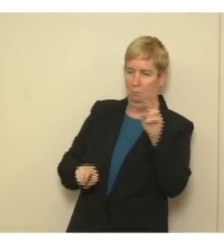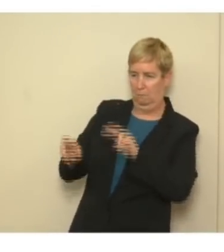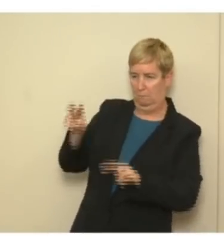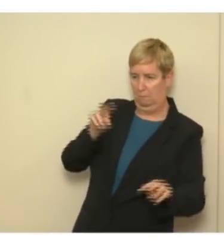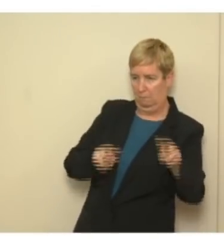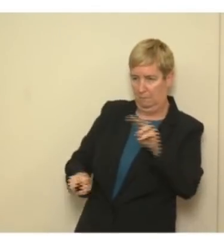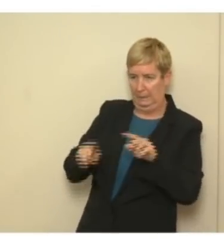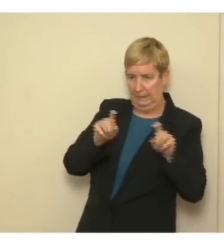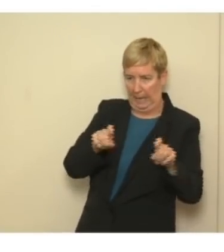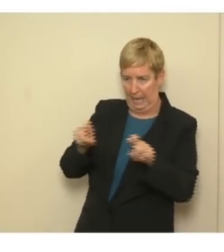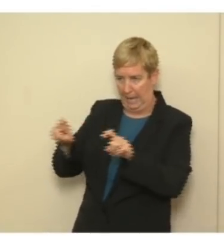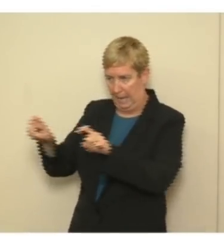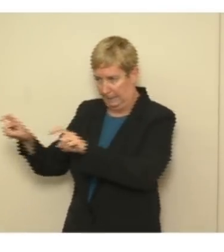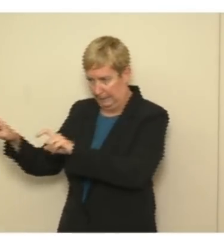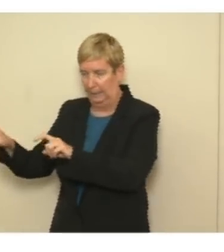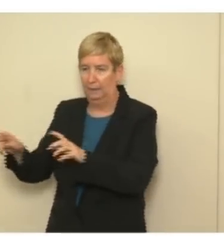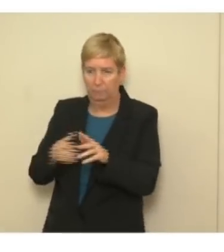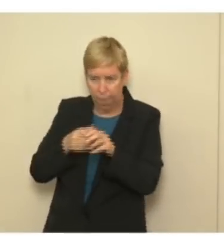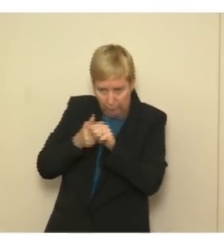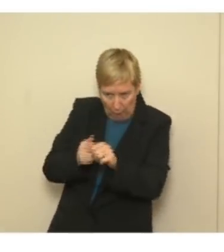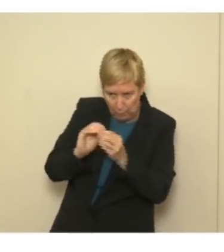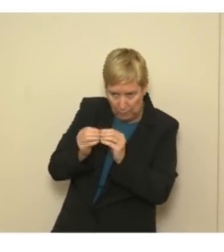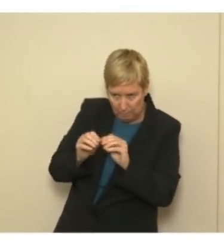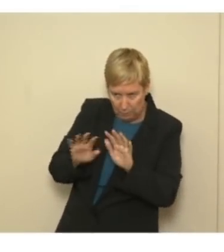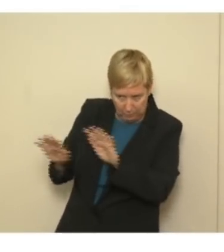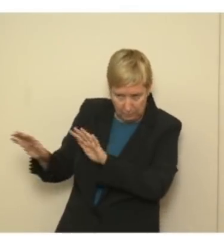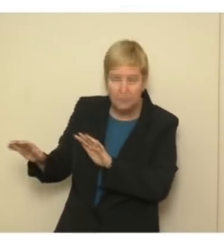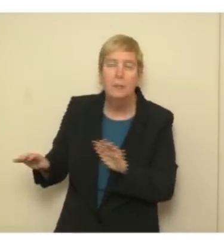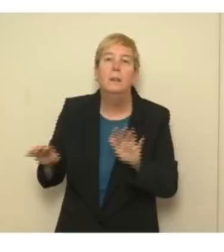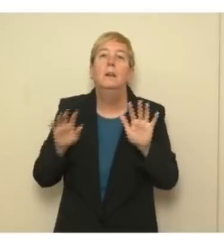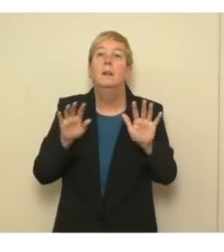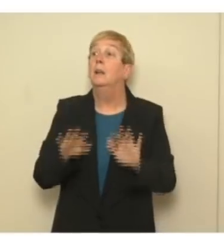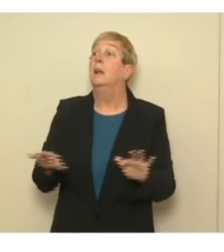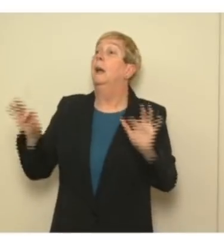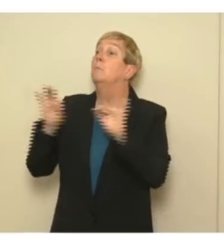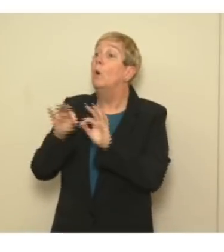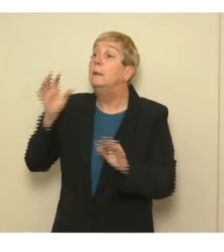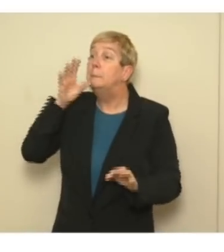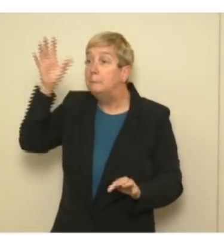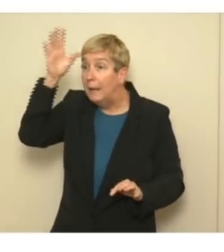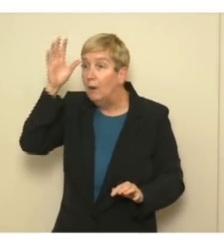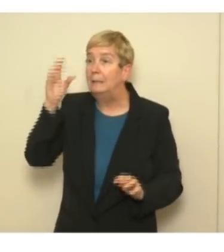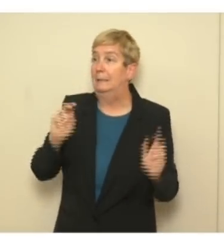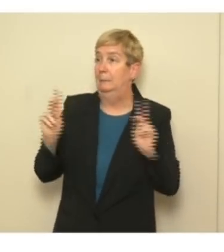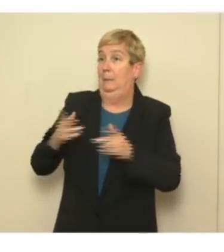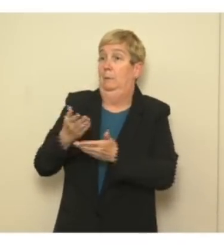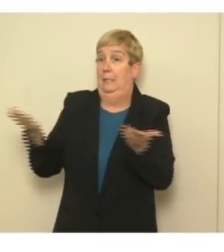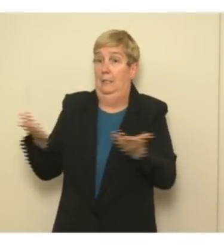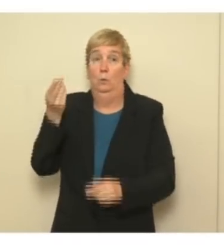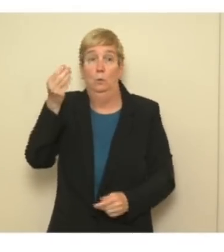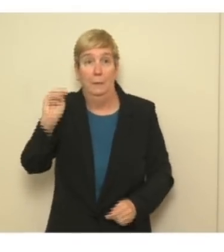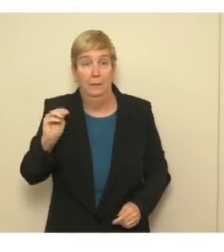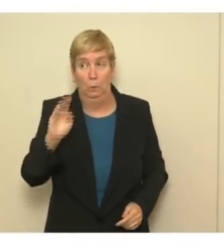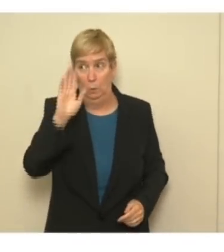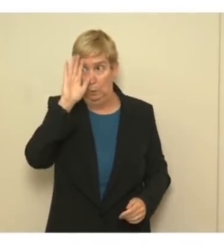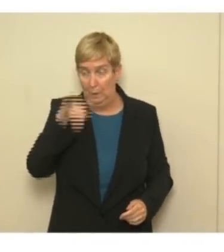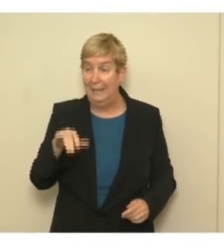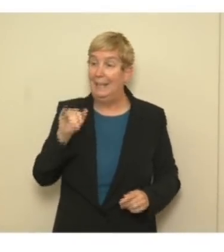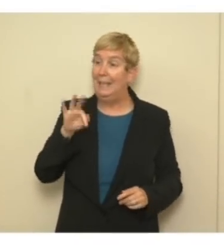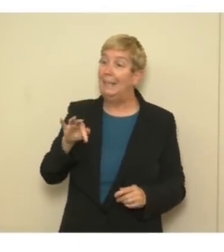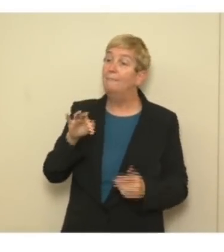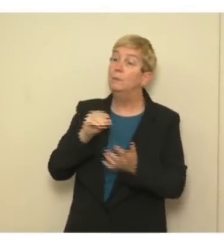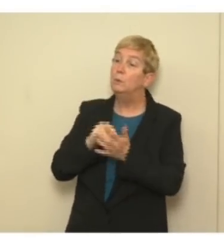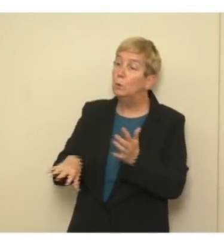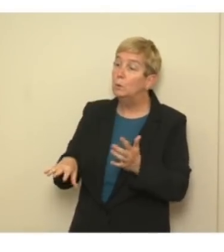as we move forward. And I want to make sure that parents and people across the state of New Mexico are fully aware that whether students are getting